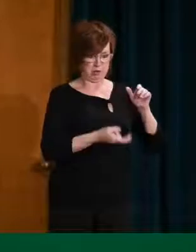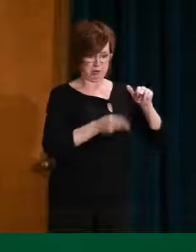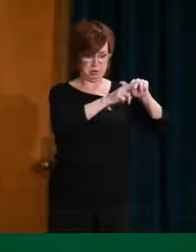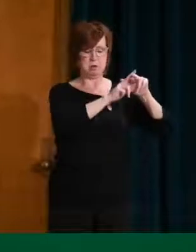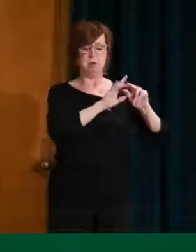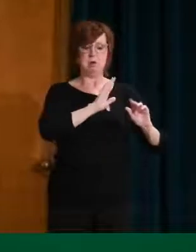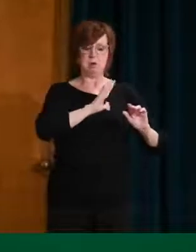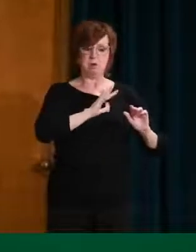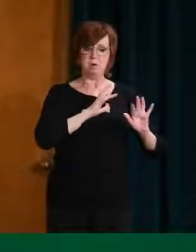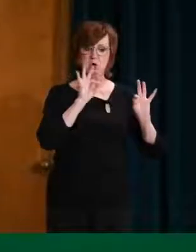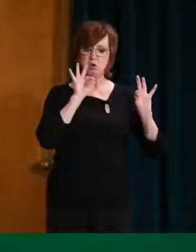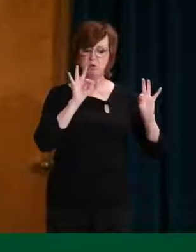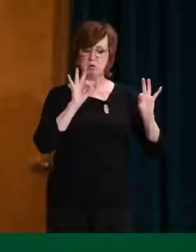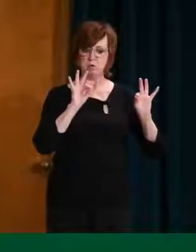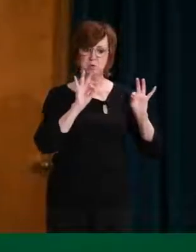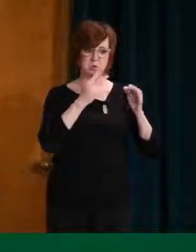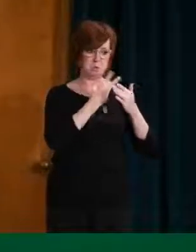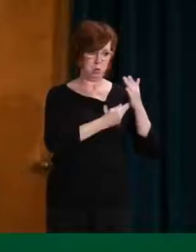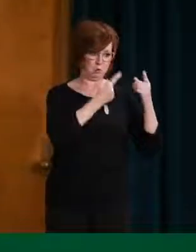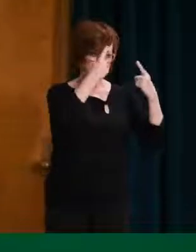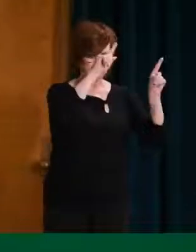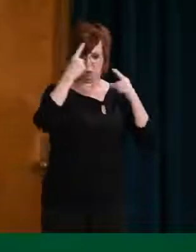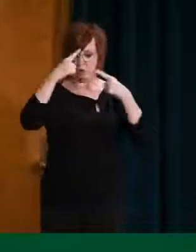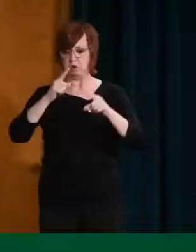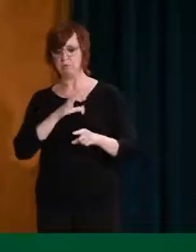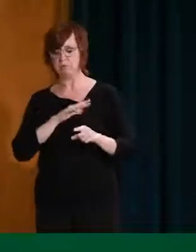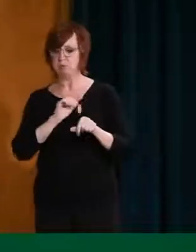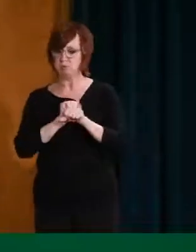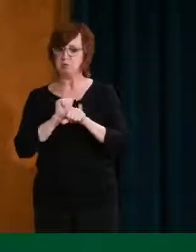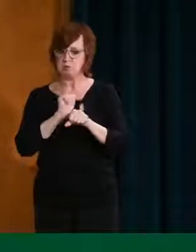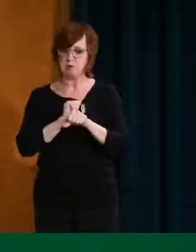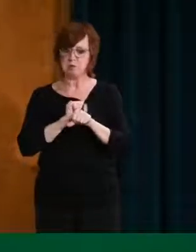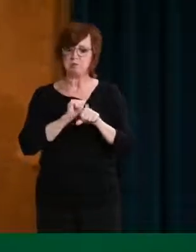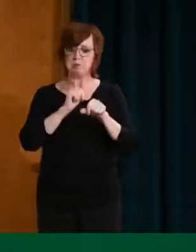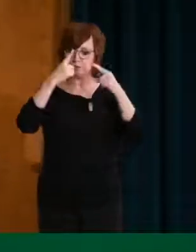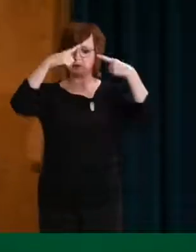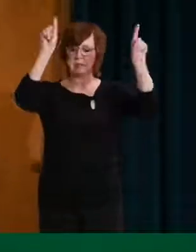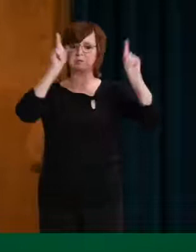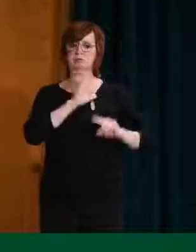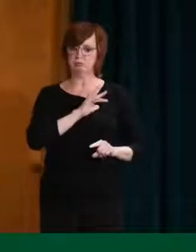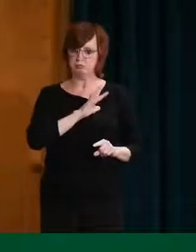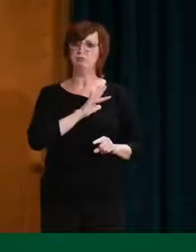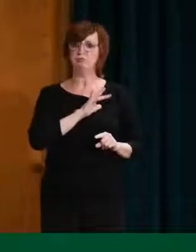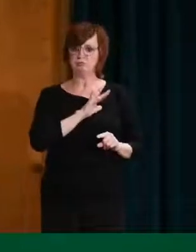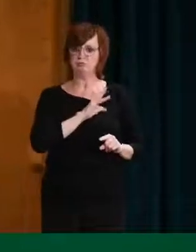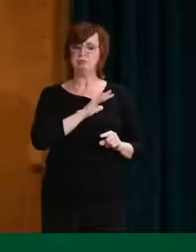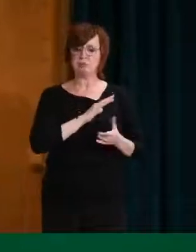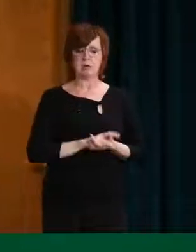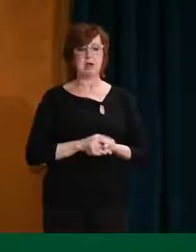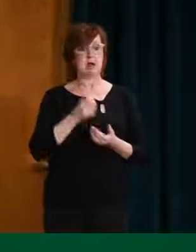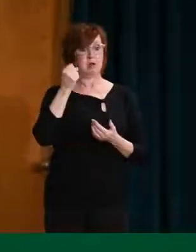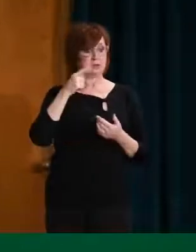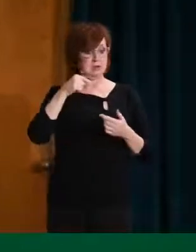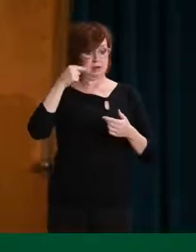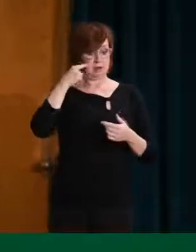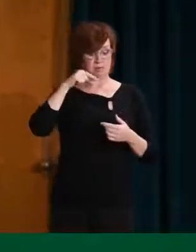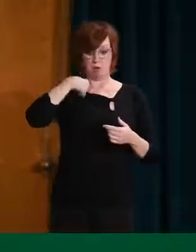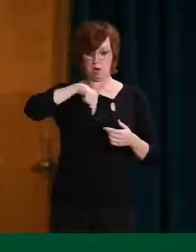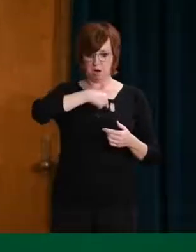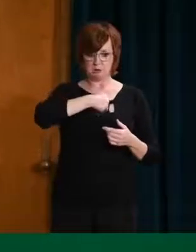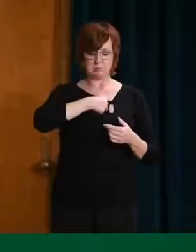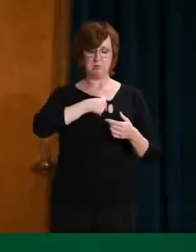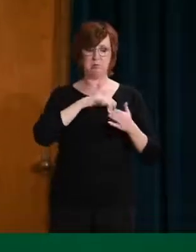COVID-19, those efforts are working. And it serves as an encouragement for each of us in this province to